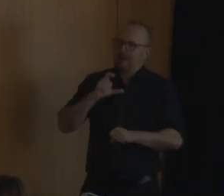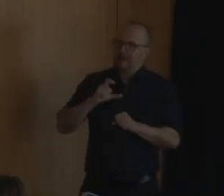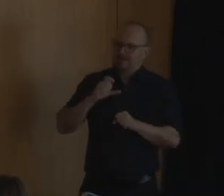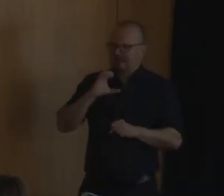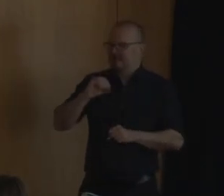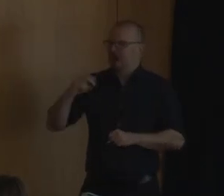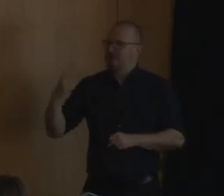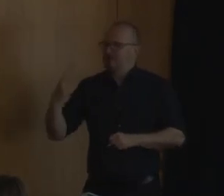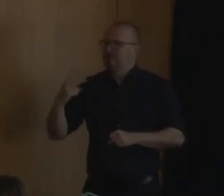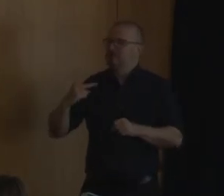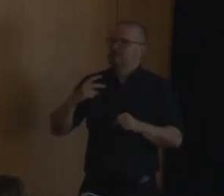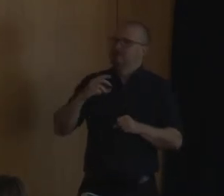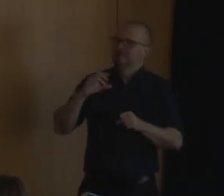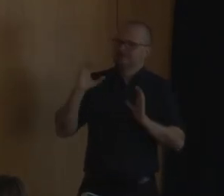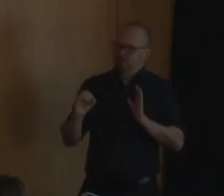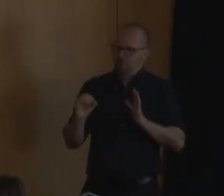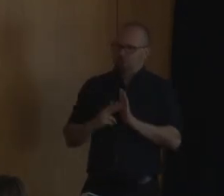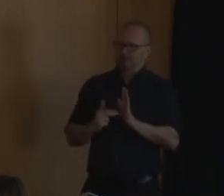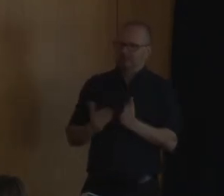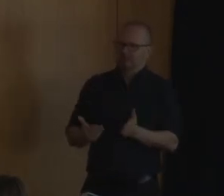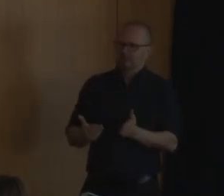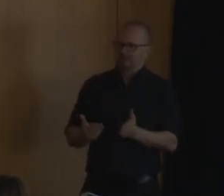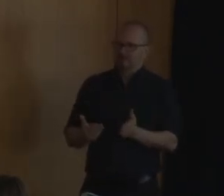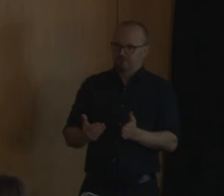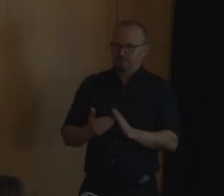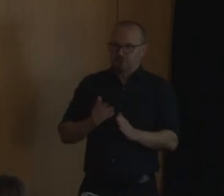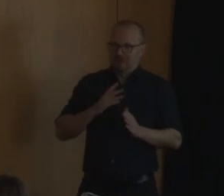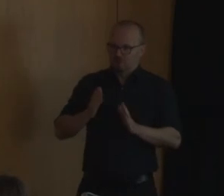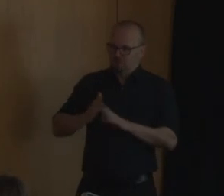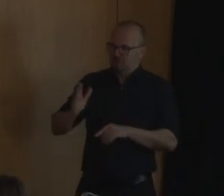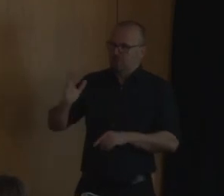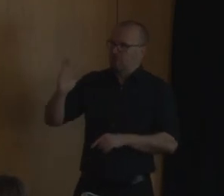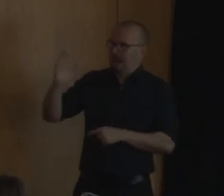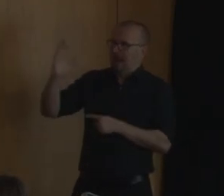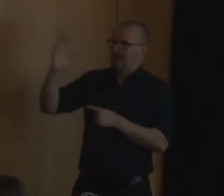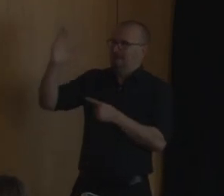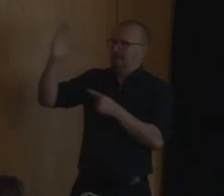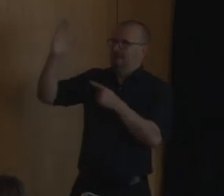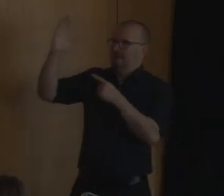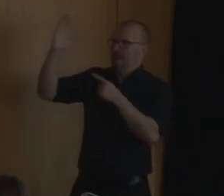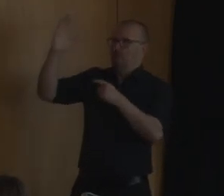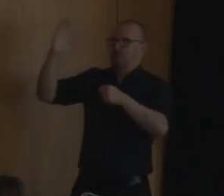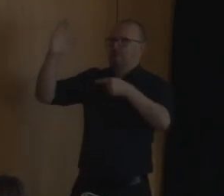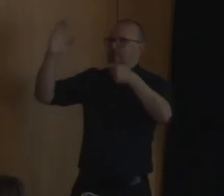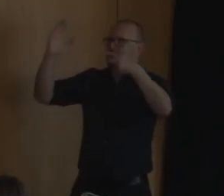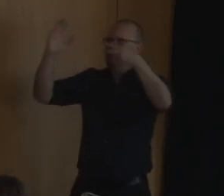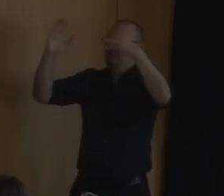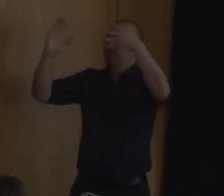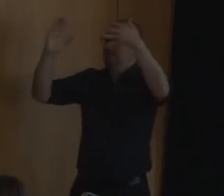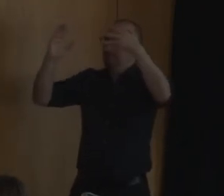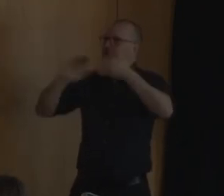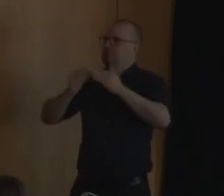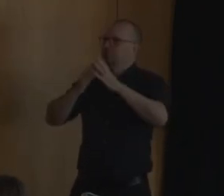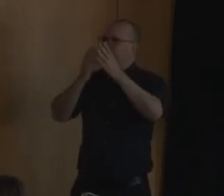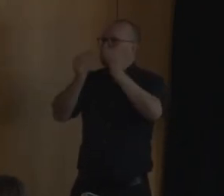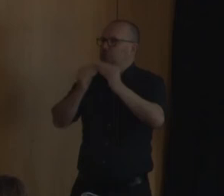drought at bay. You have to raise your hand, that's a physical metaphor right there, to trigger community solutions around the walls.